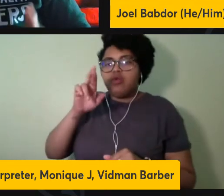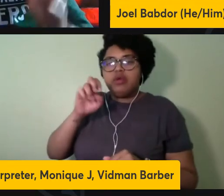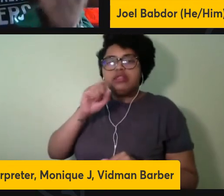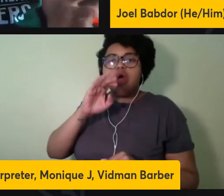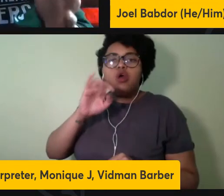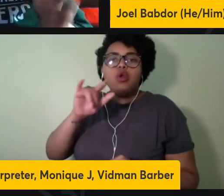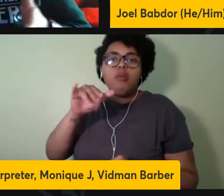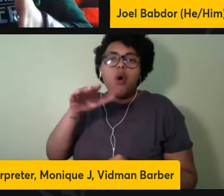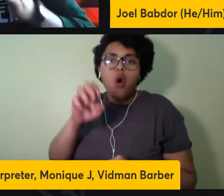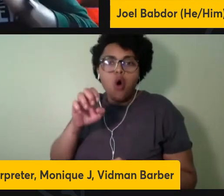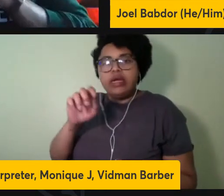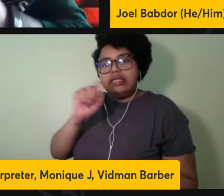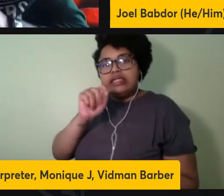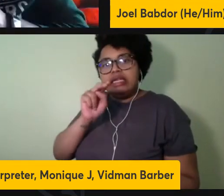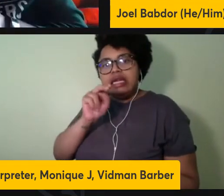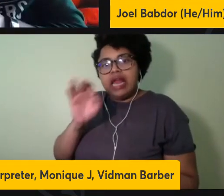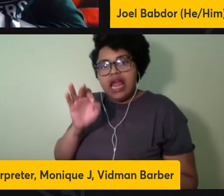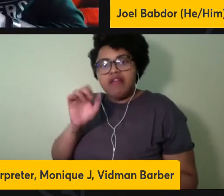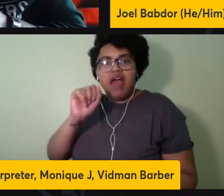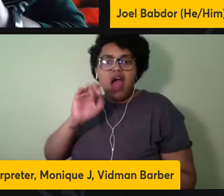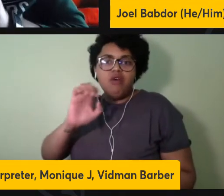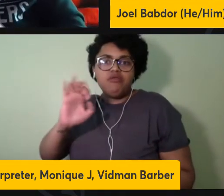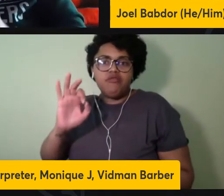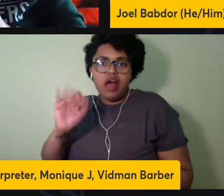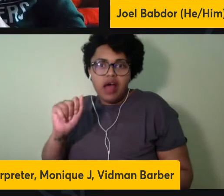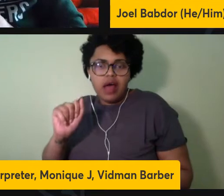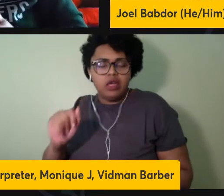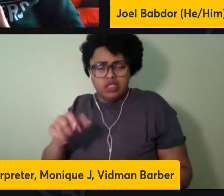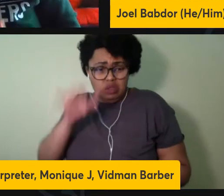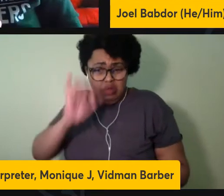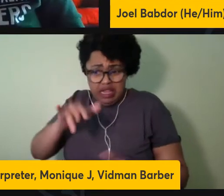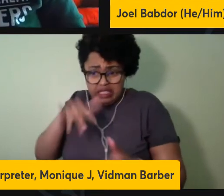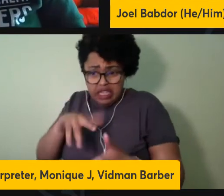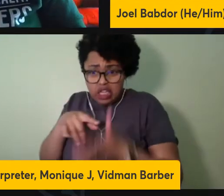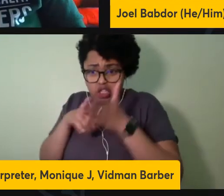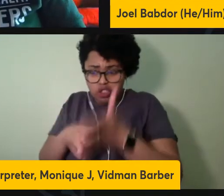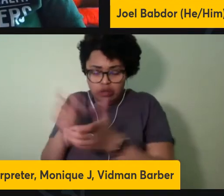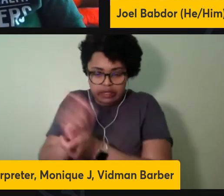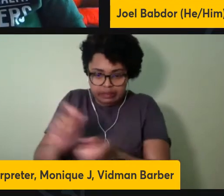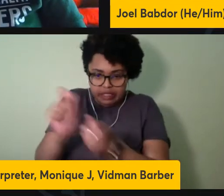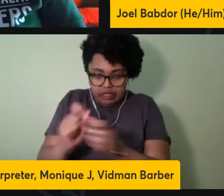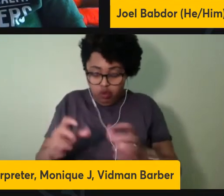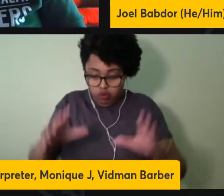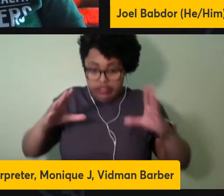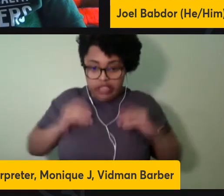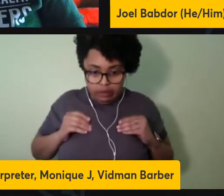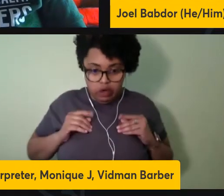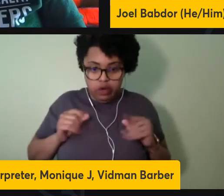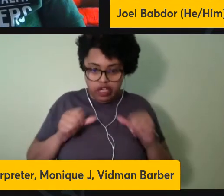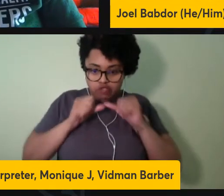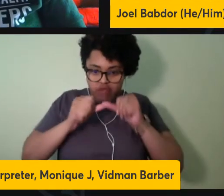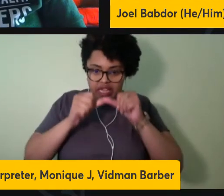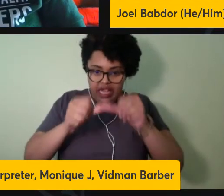So I think that this study showing like this specific receptor is kind of regulating the retention